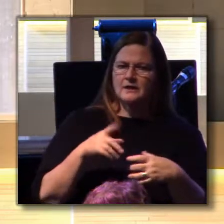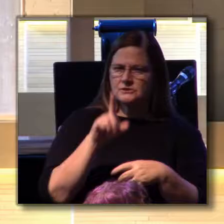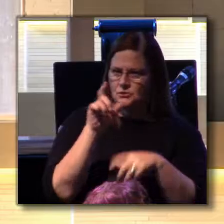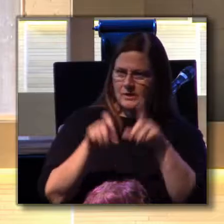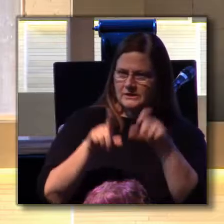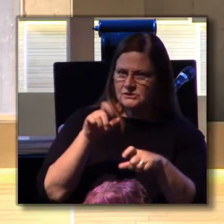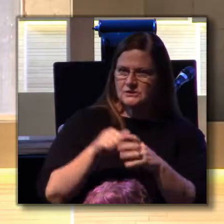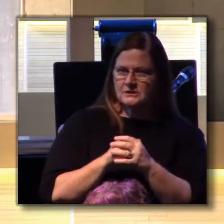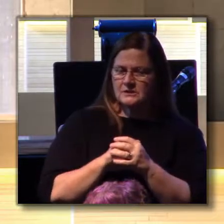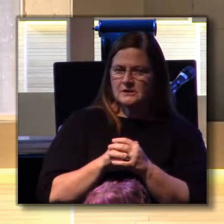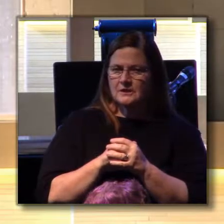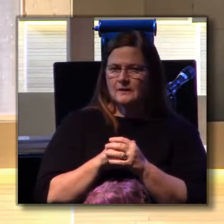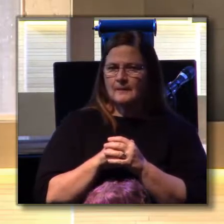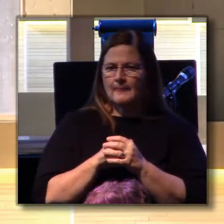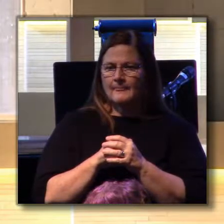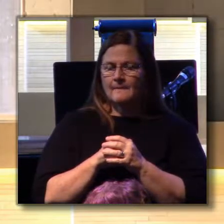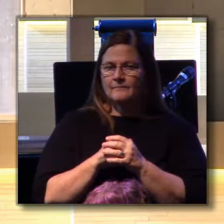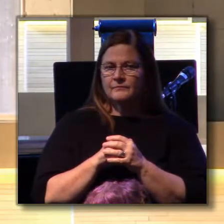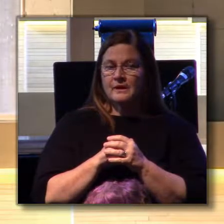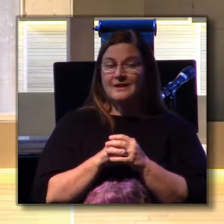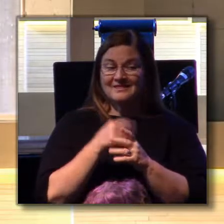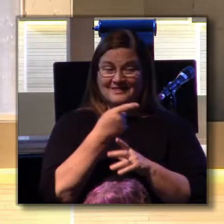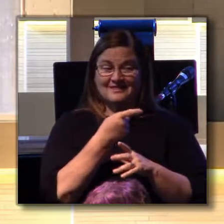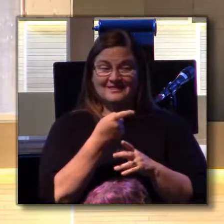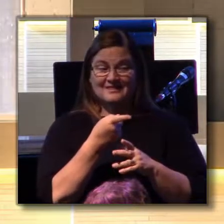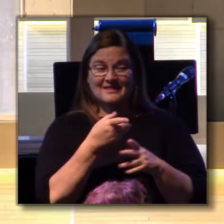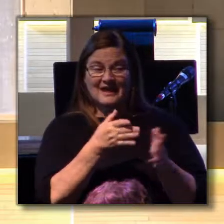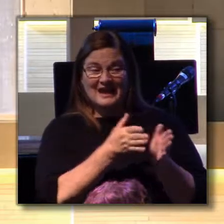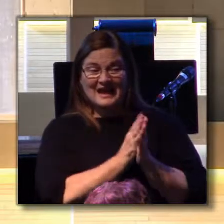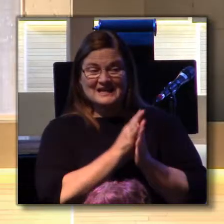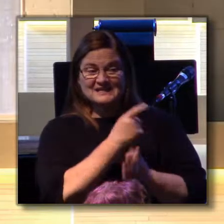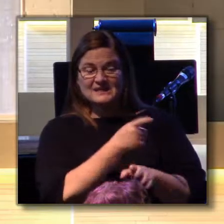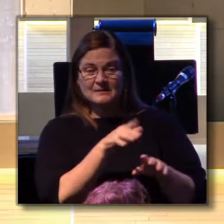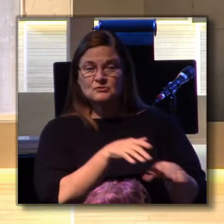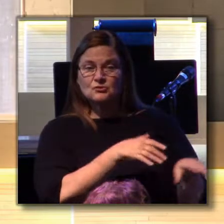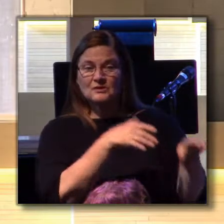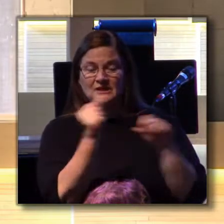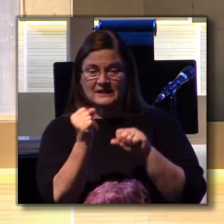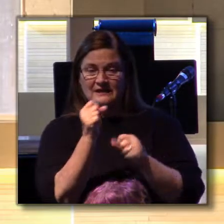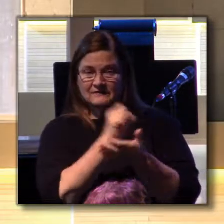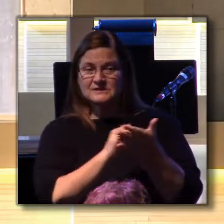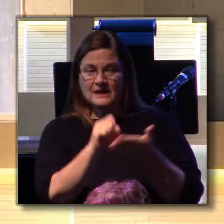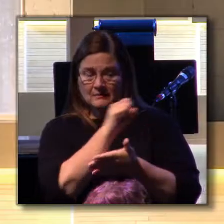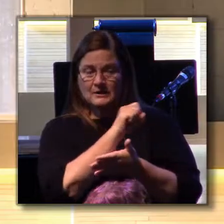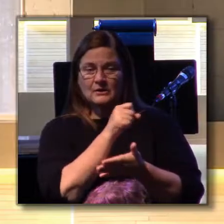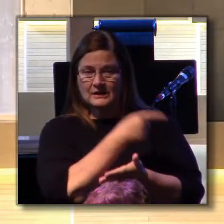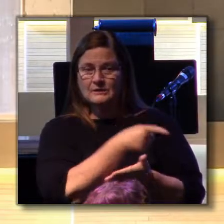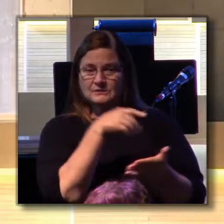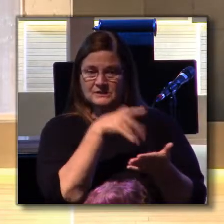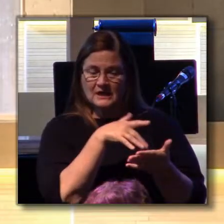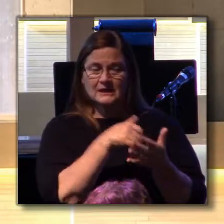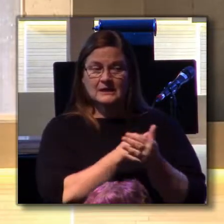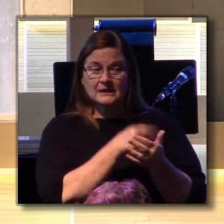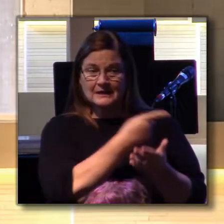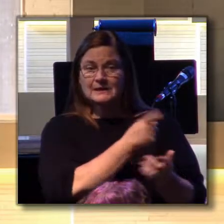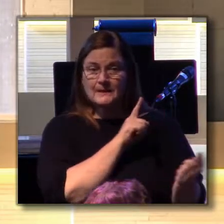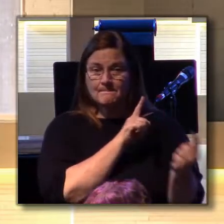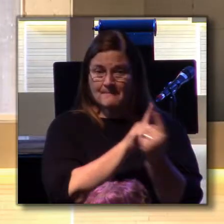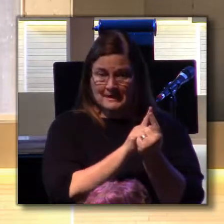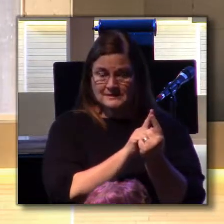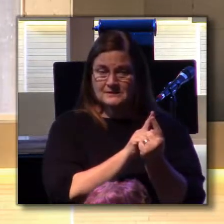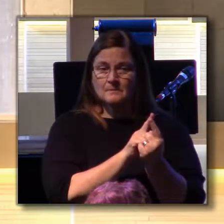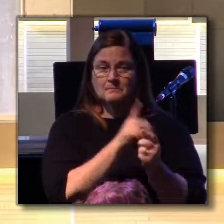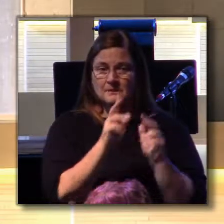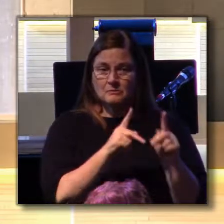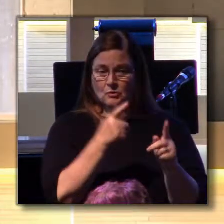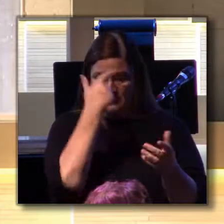leave the seminary in which he was studying, and met some believers in Messiah who